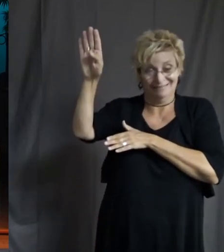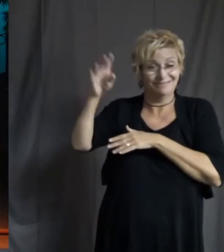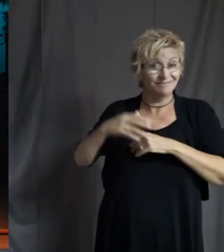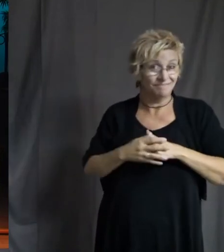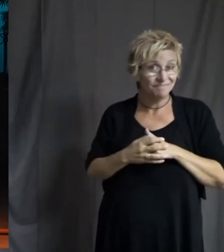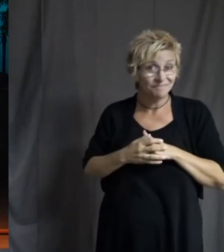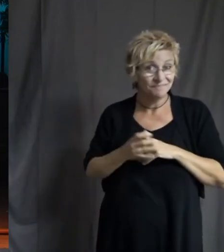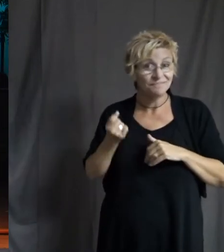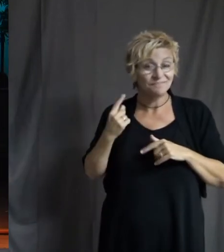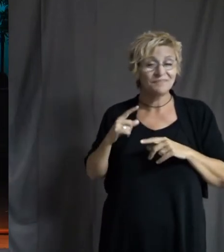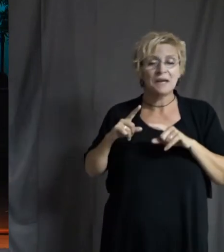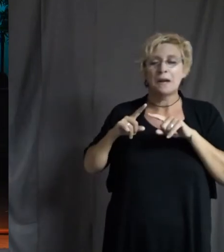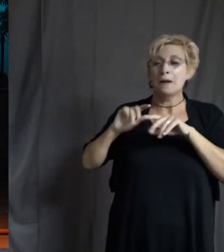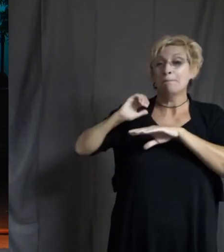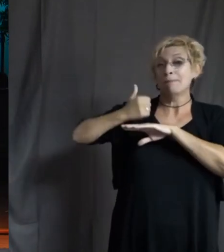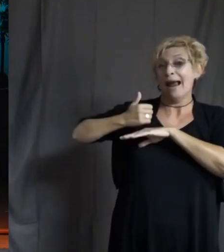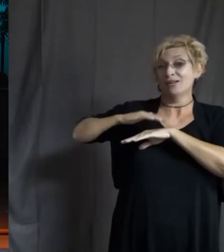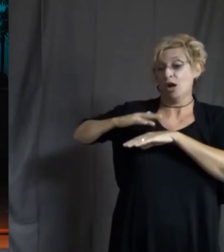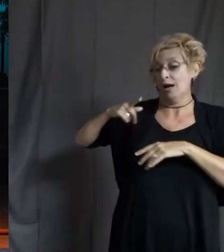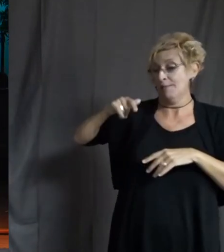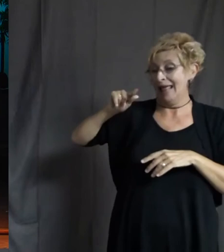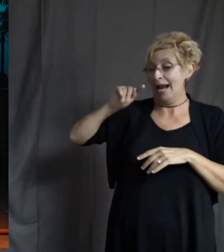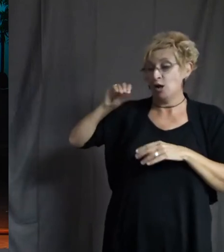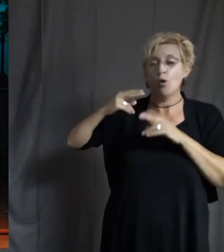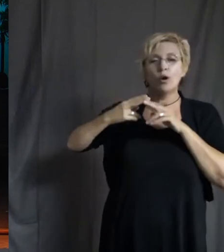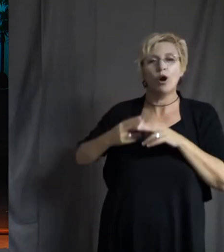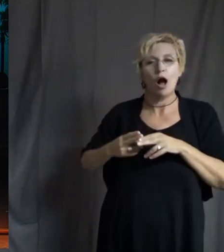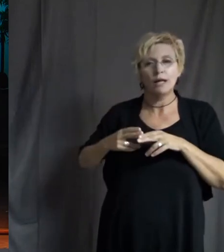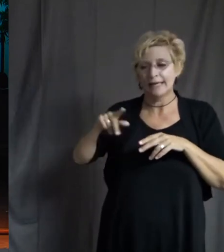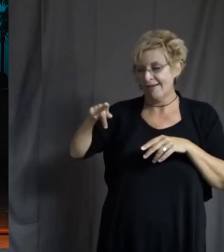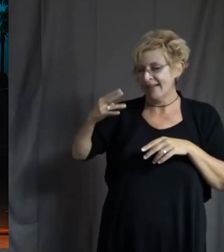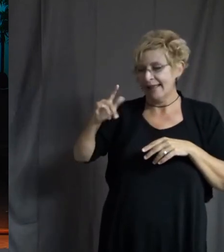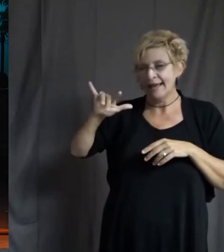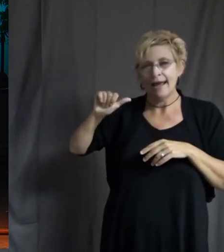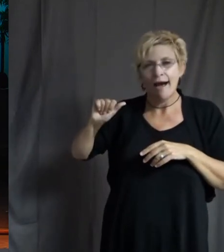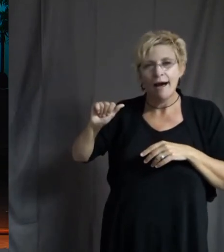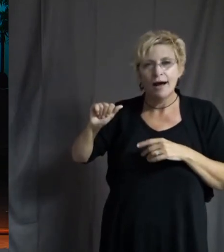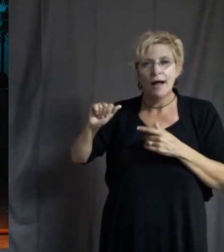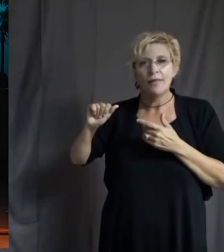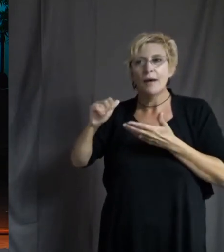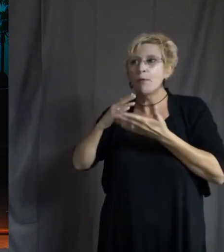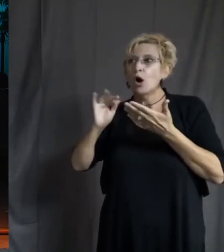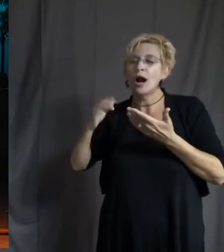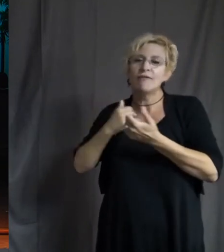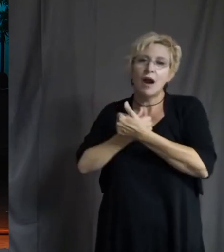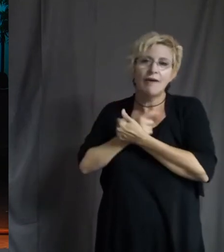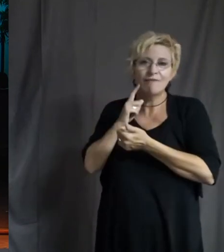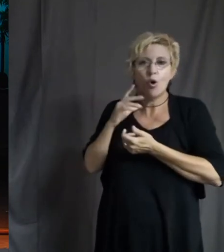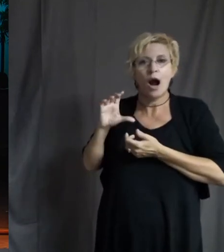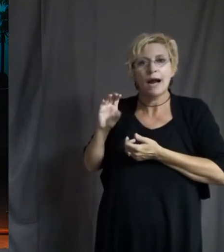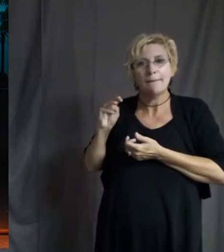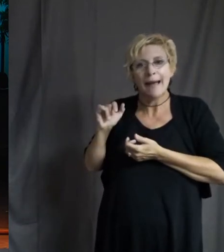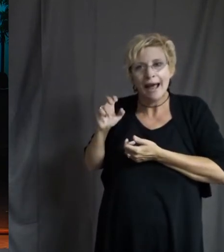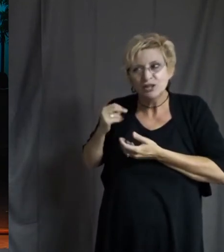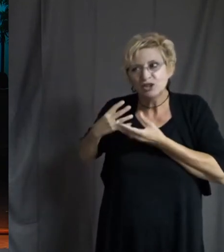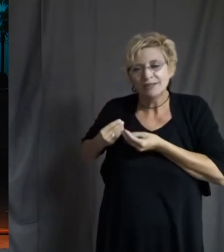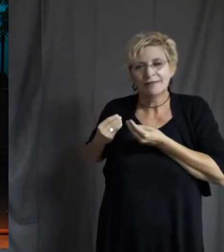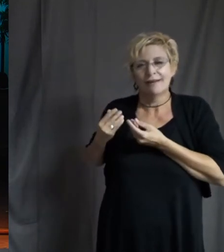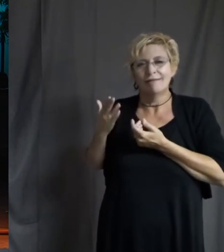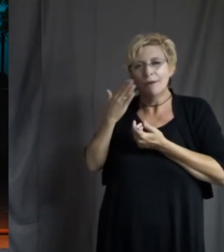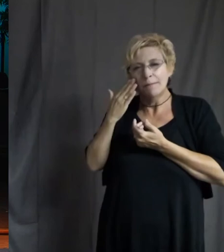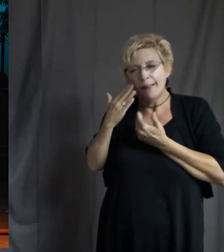would call the grow-up relationship. This is based upon what Plato called philia, the aspect of